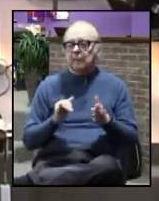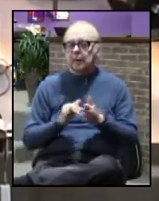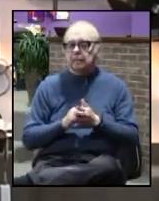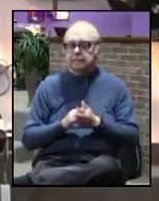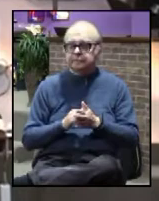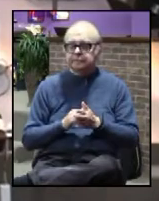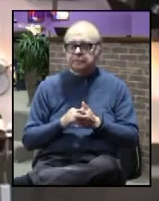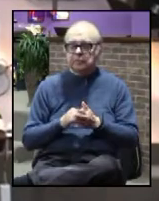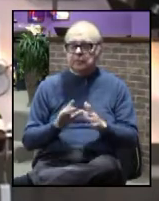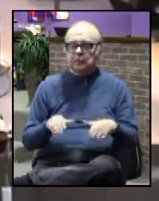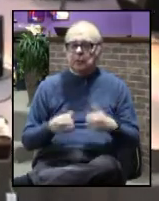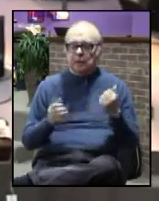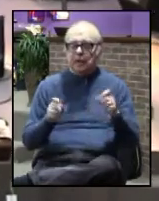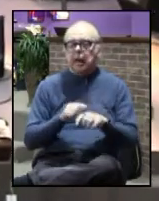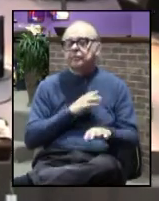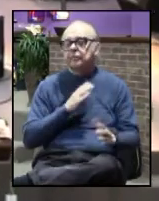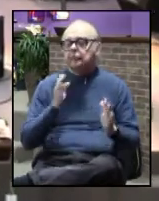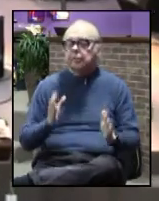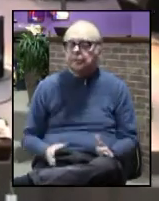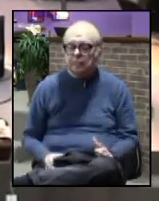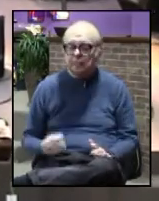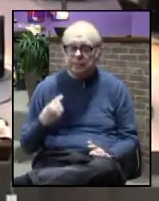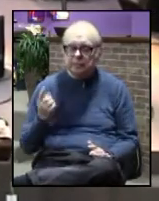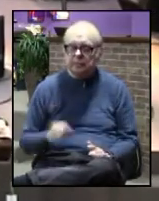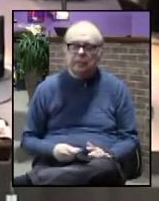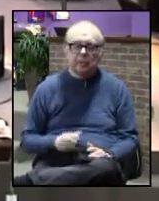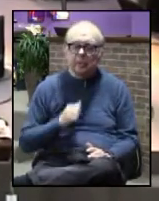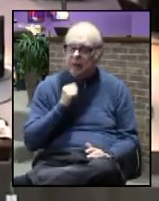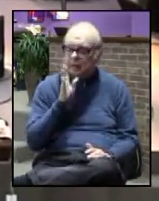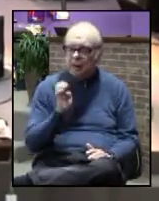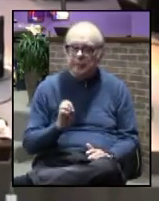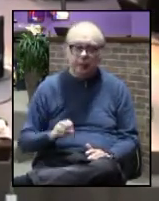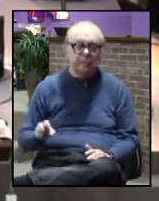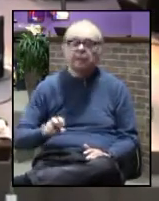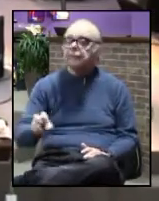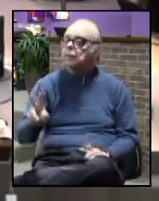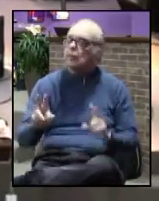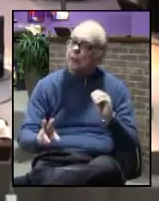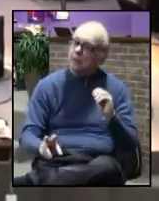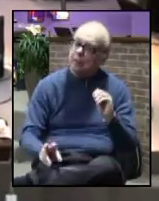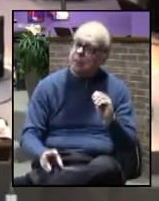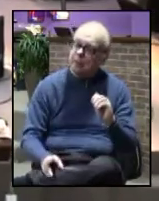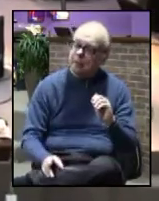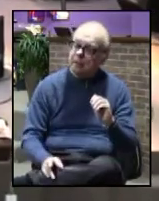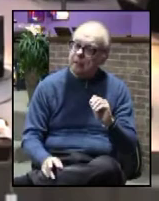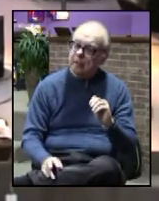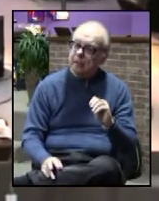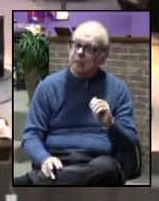that in this life as a Christian, we shouldn't be just drifting.